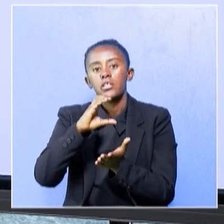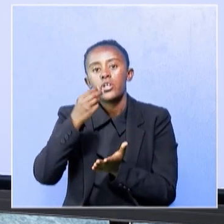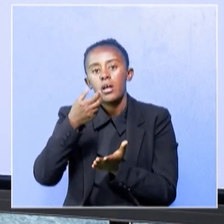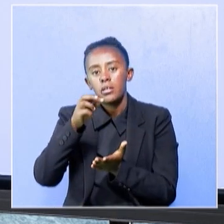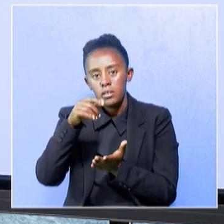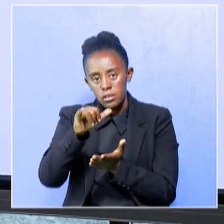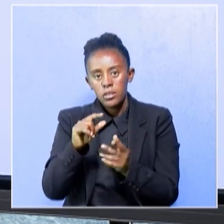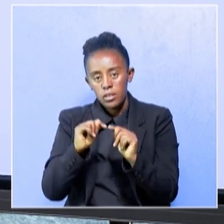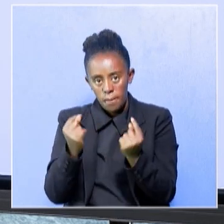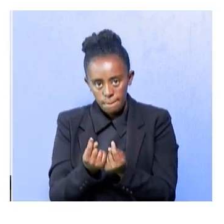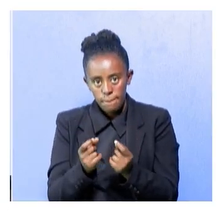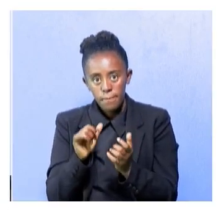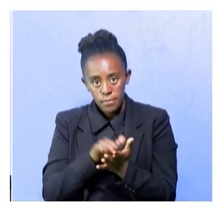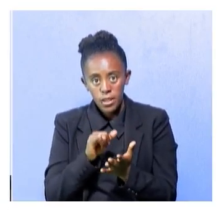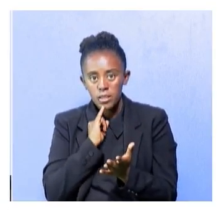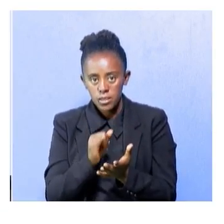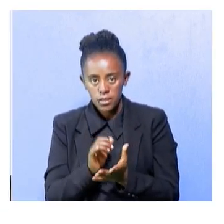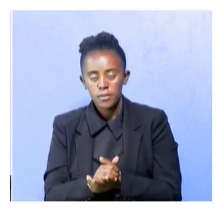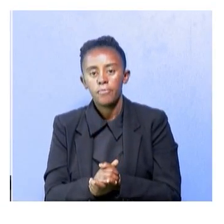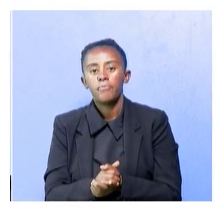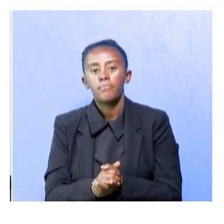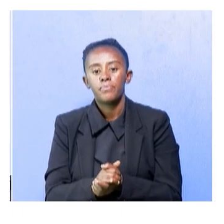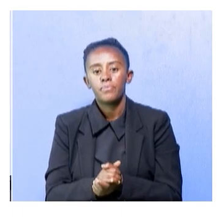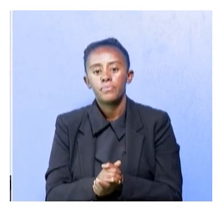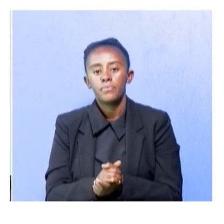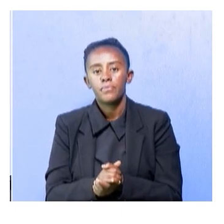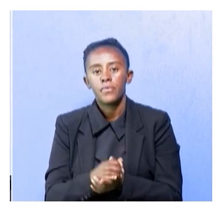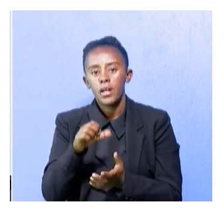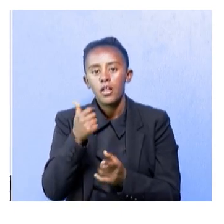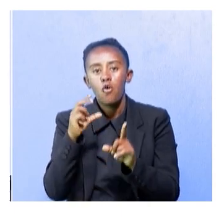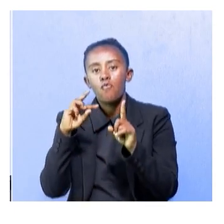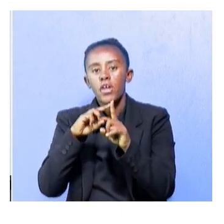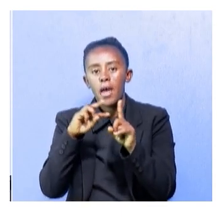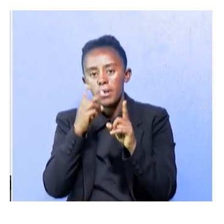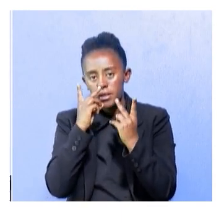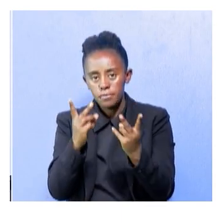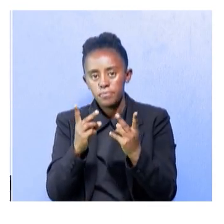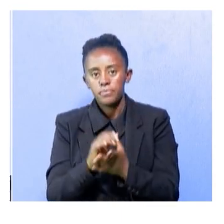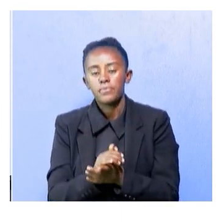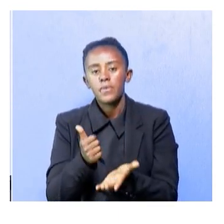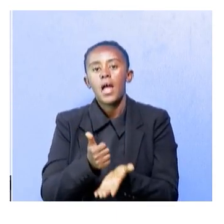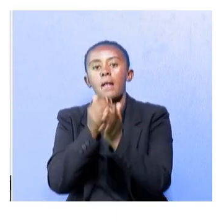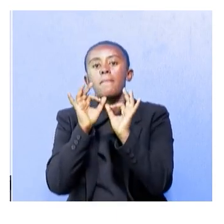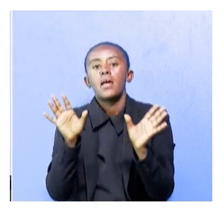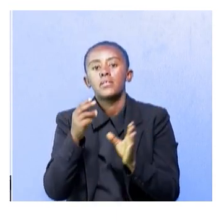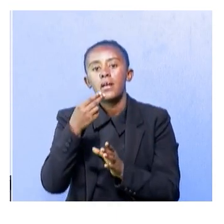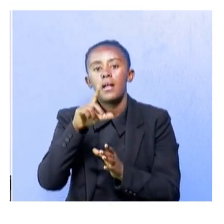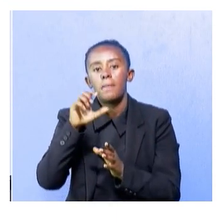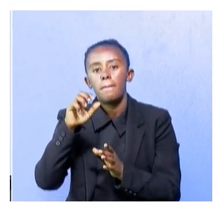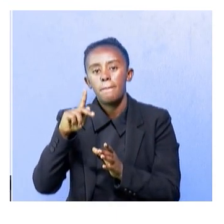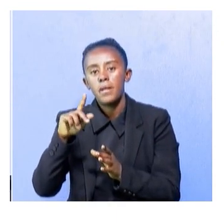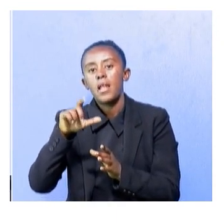it. So let's go and see the other vocabulary. Helpless.